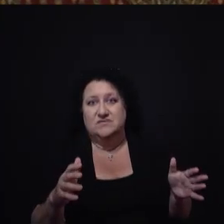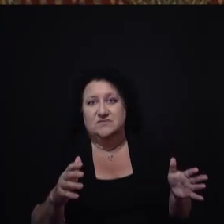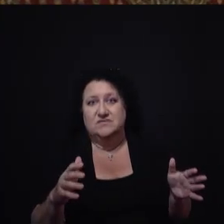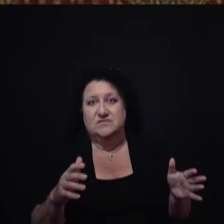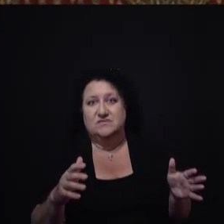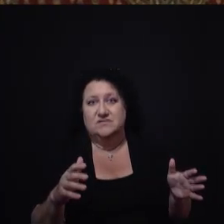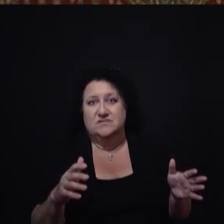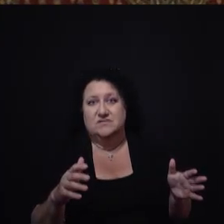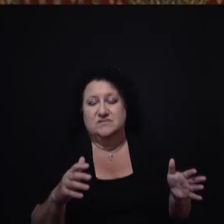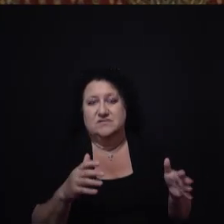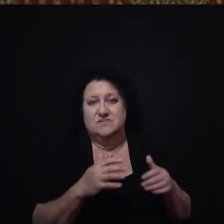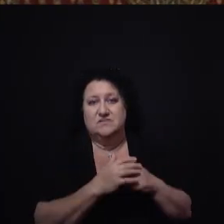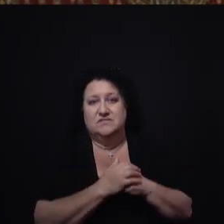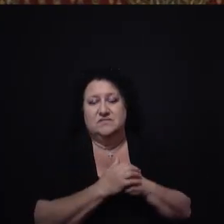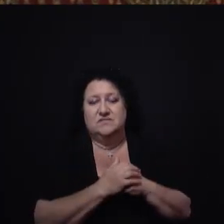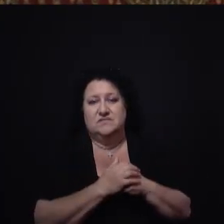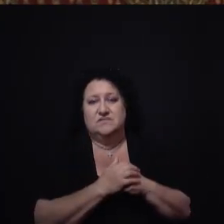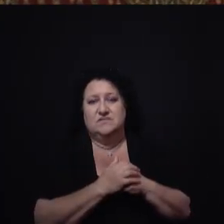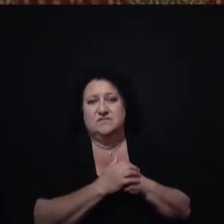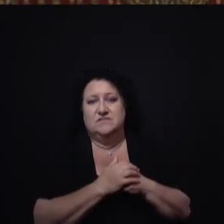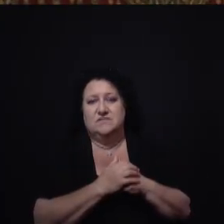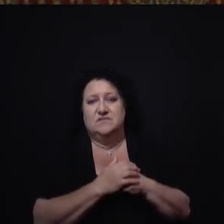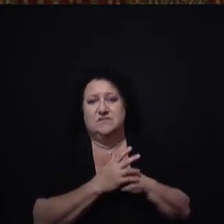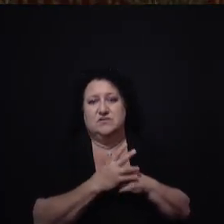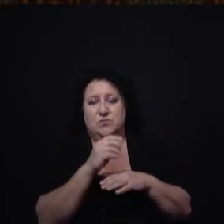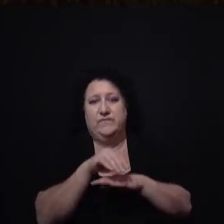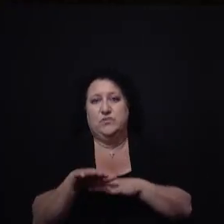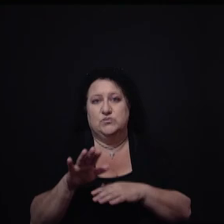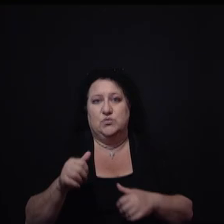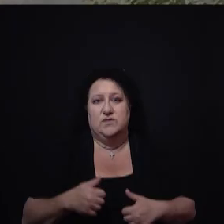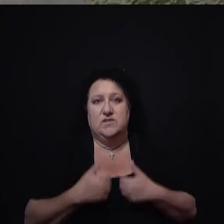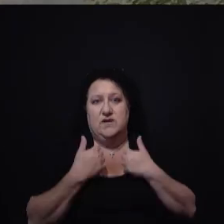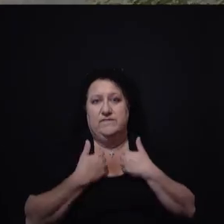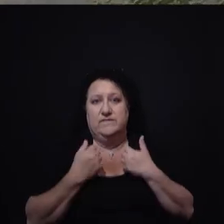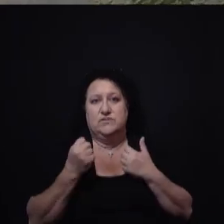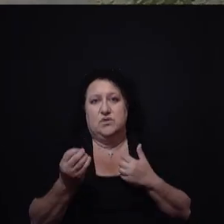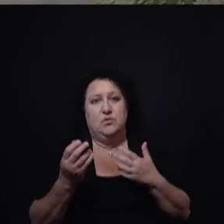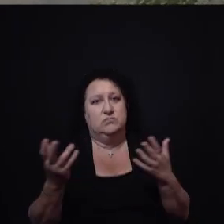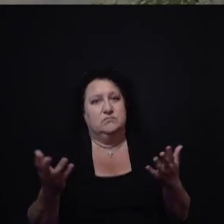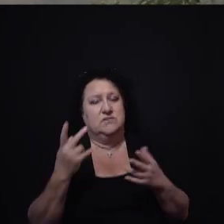So let's roll that video and see more about what we experienced.